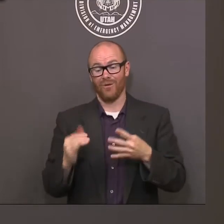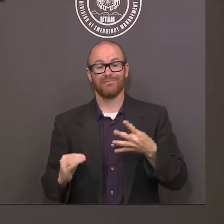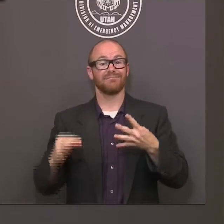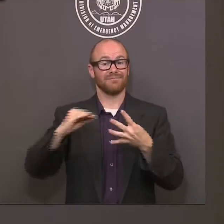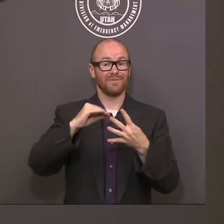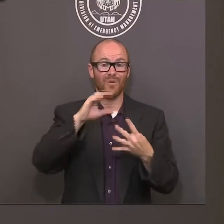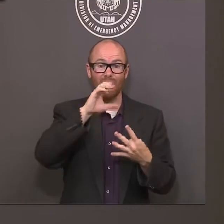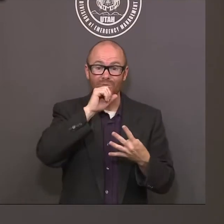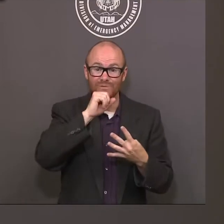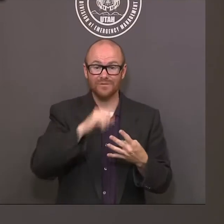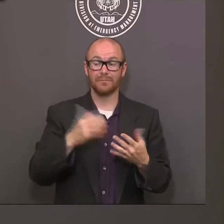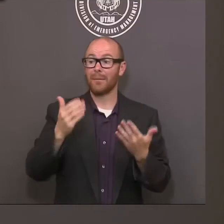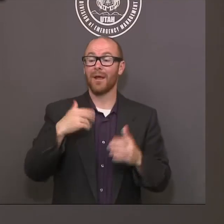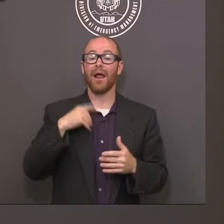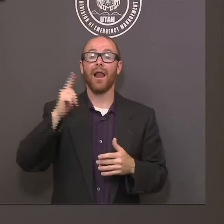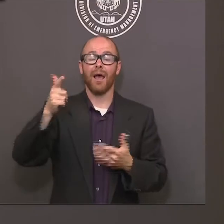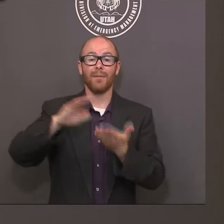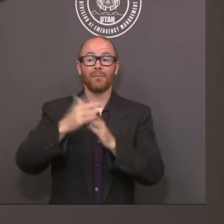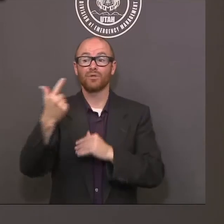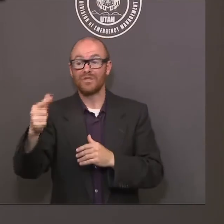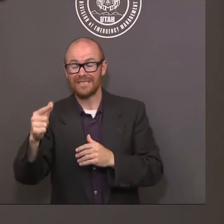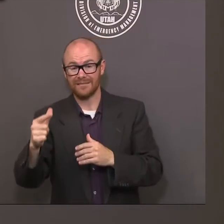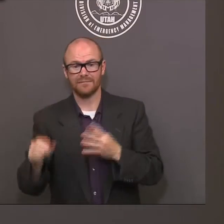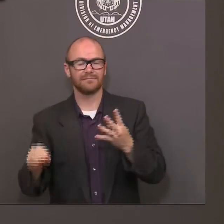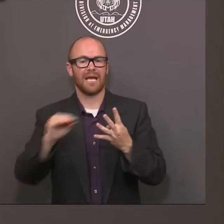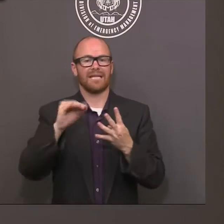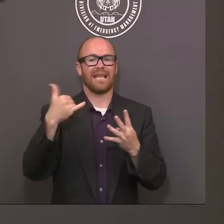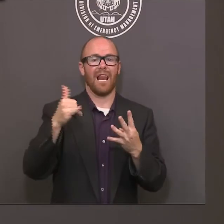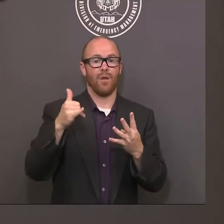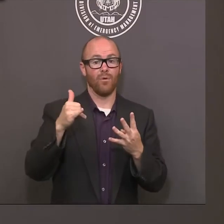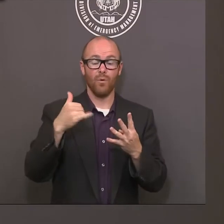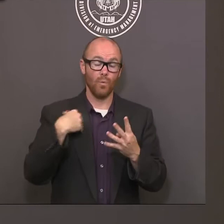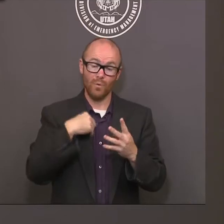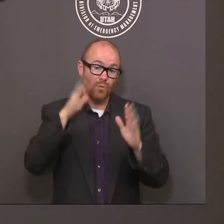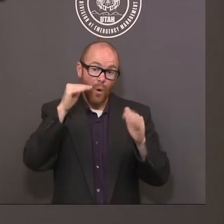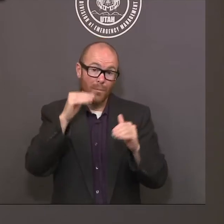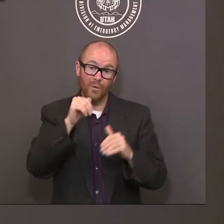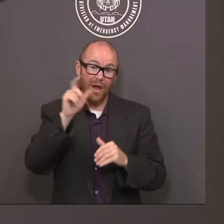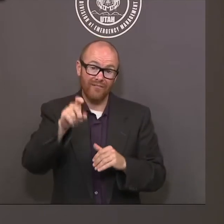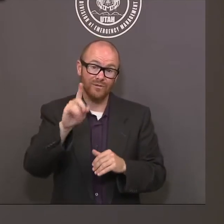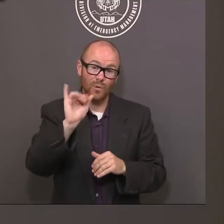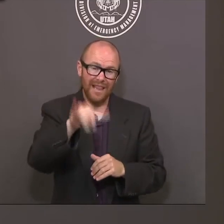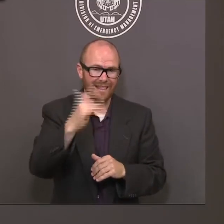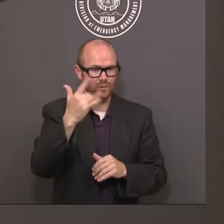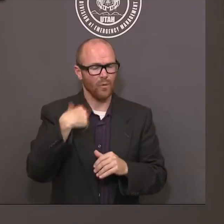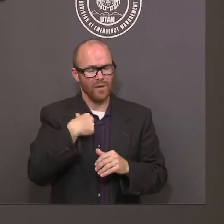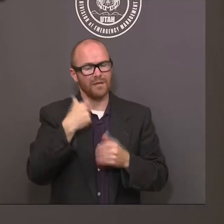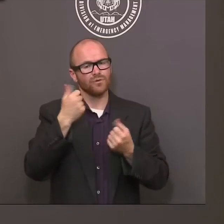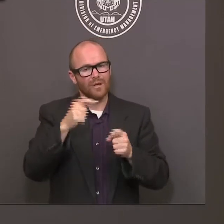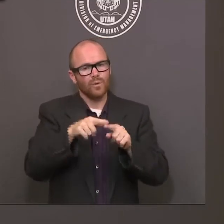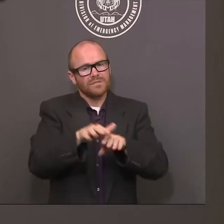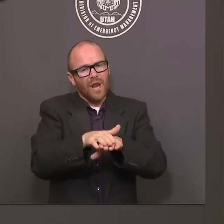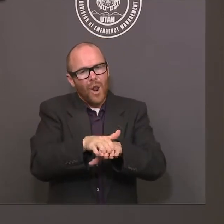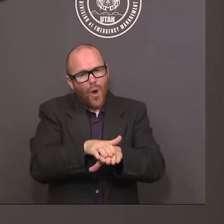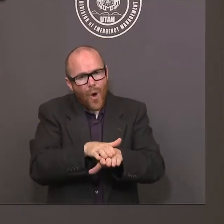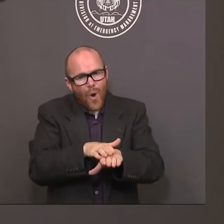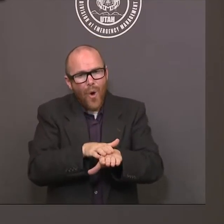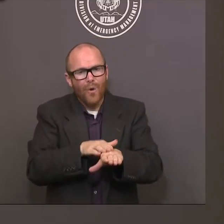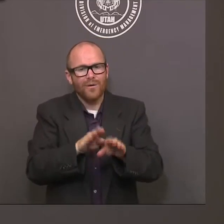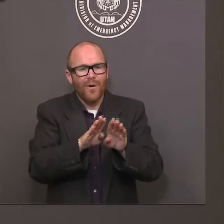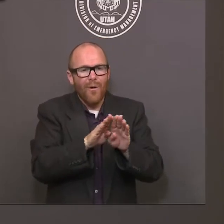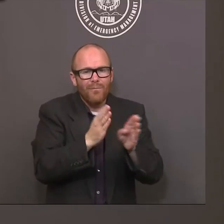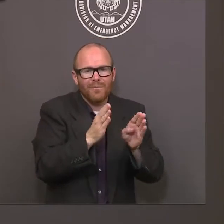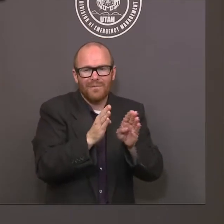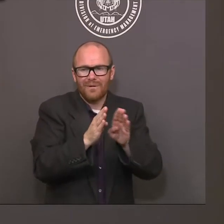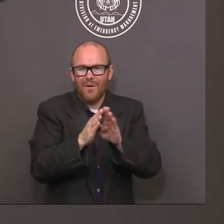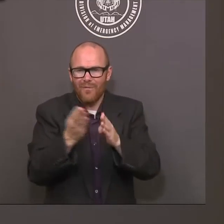or from green to yellow. That certainly is on the table. We would hope that doesn't happen. That's why we're trying to be very methodical and careful. It's not an